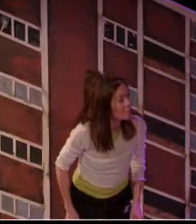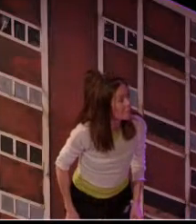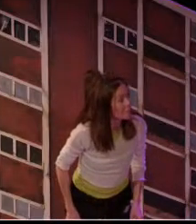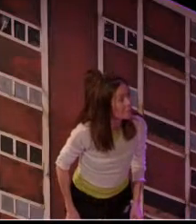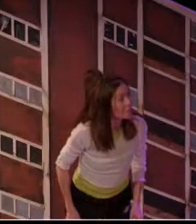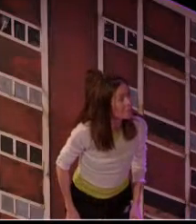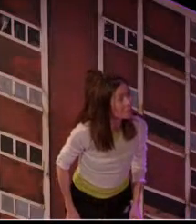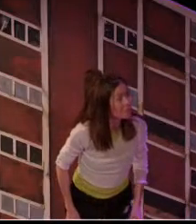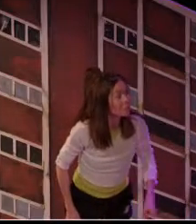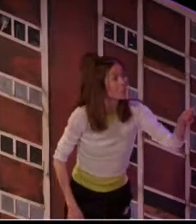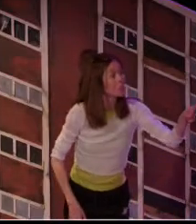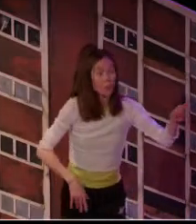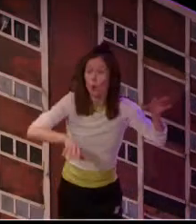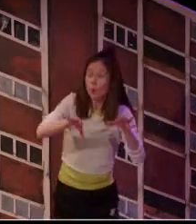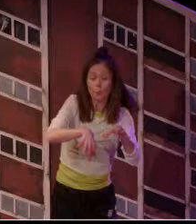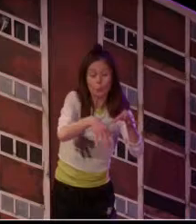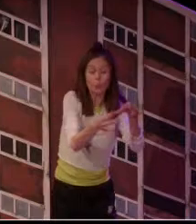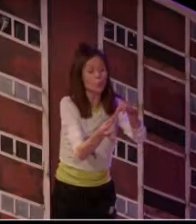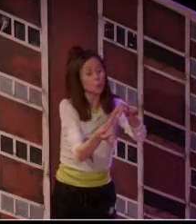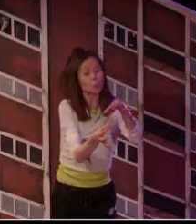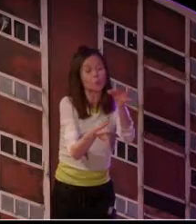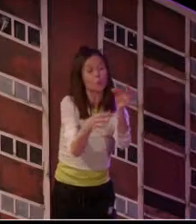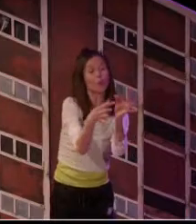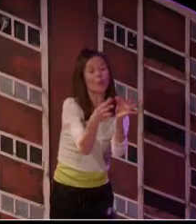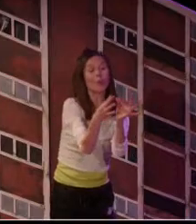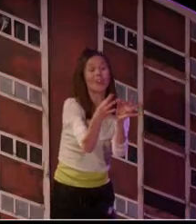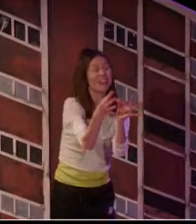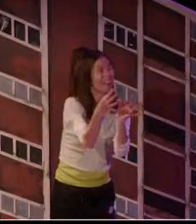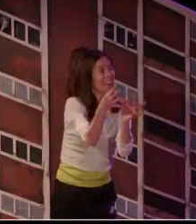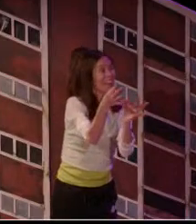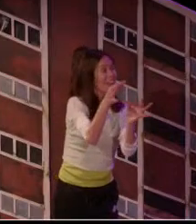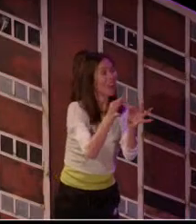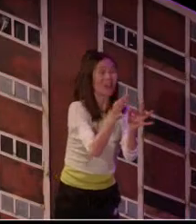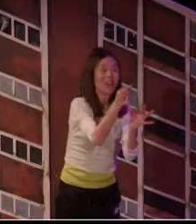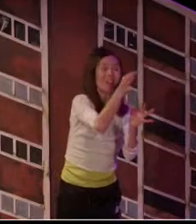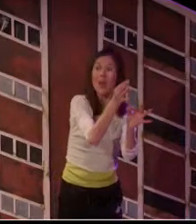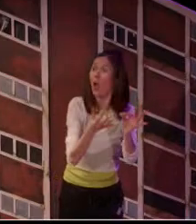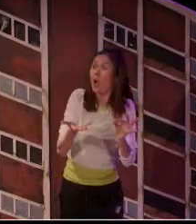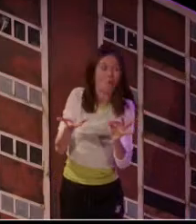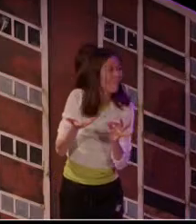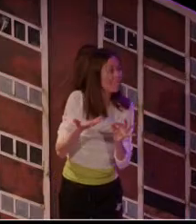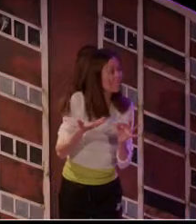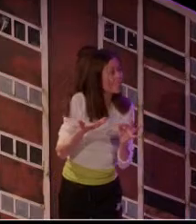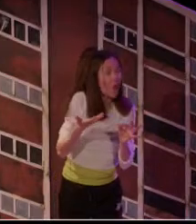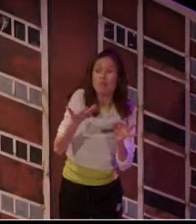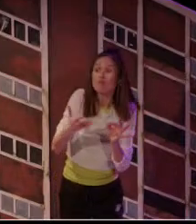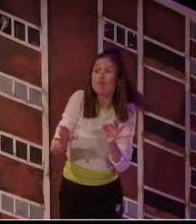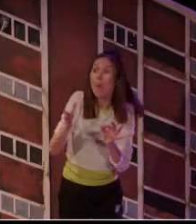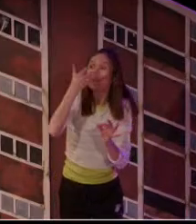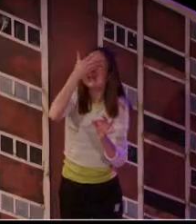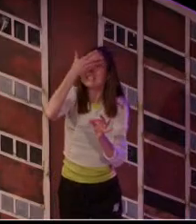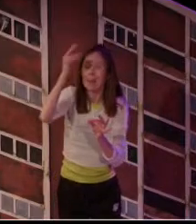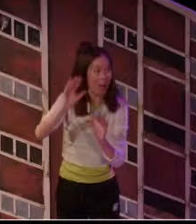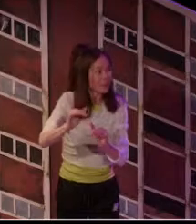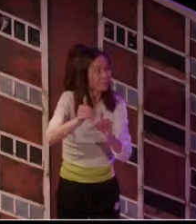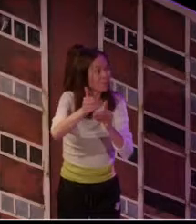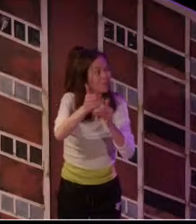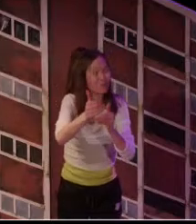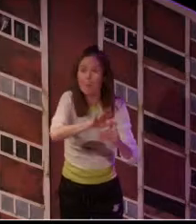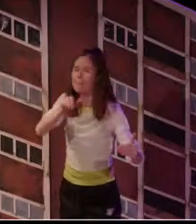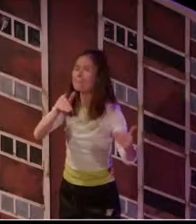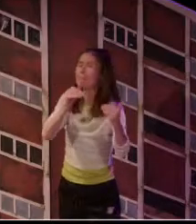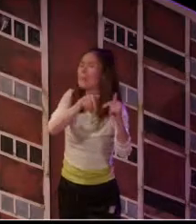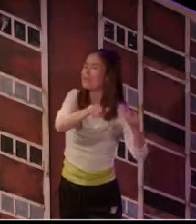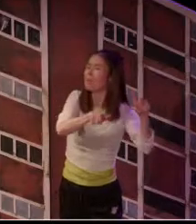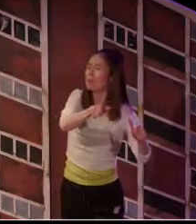These flowers of middle summer are best for good men of middle